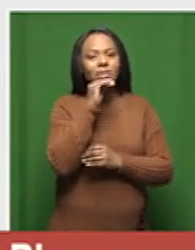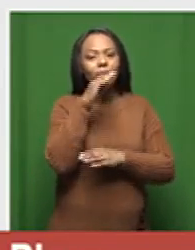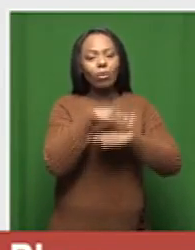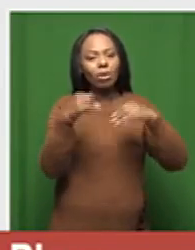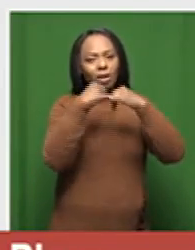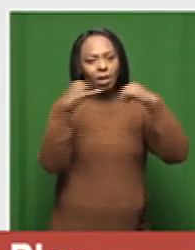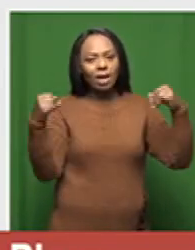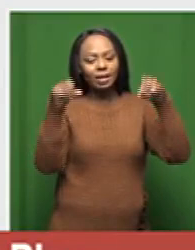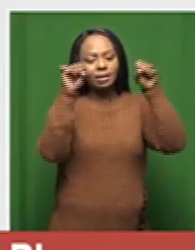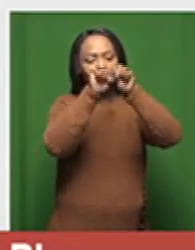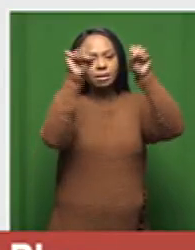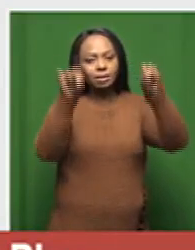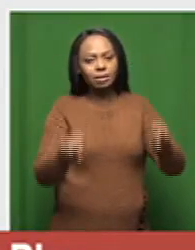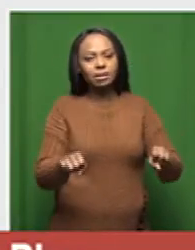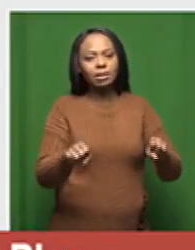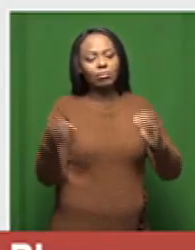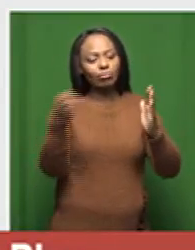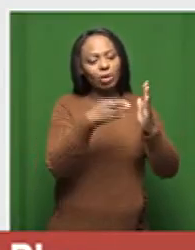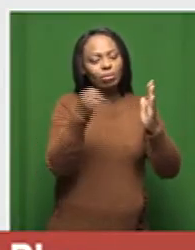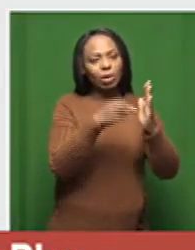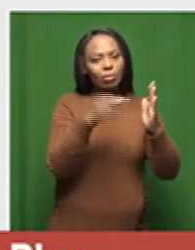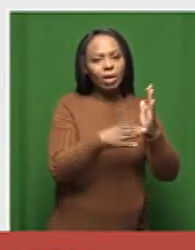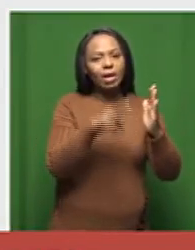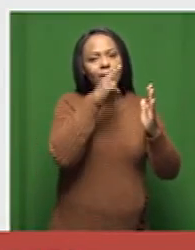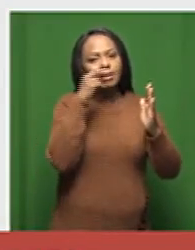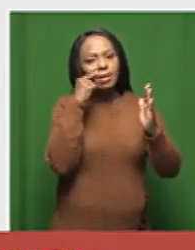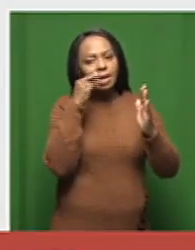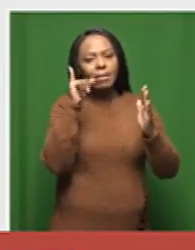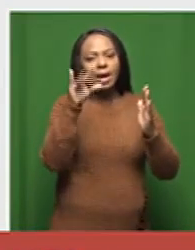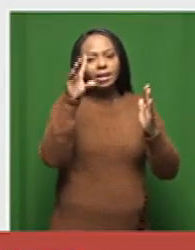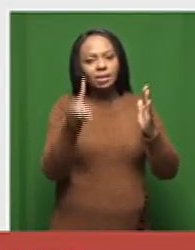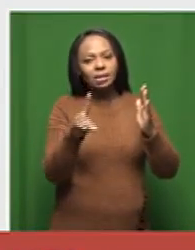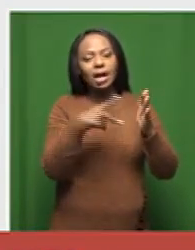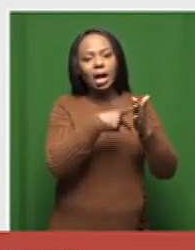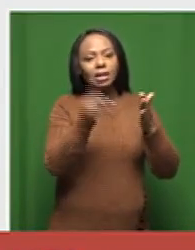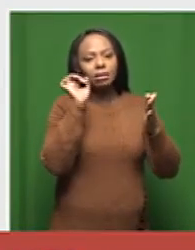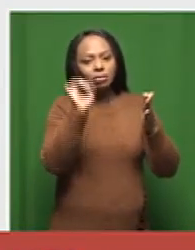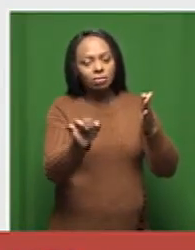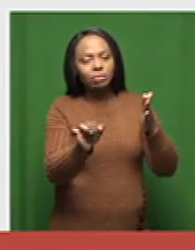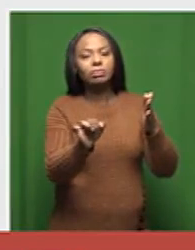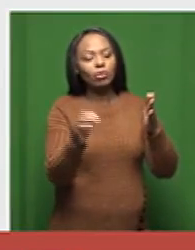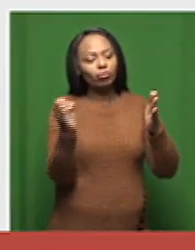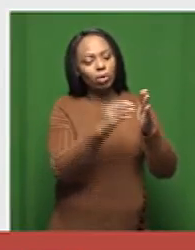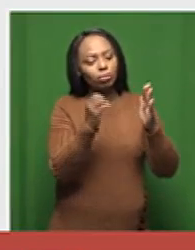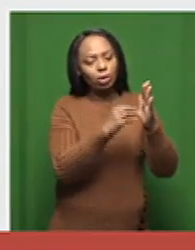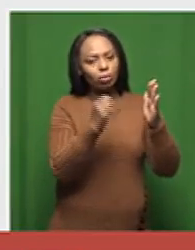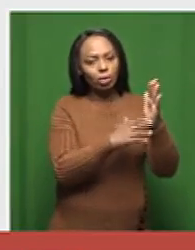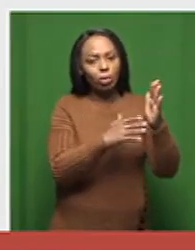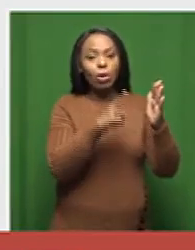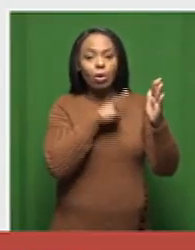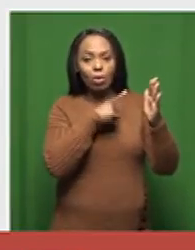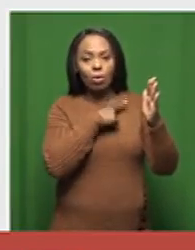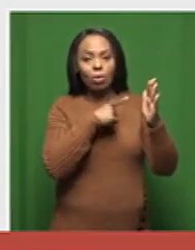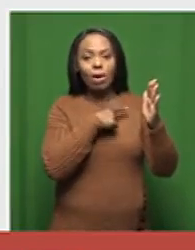your information, your name, your ID, and where you live, etc. And the purpose of getting that information is then